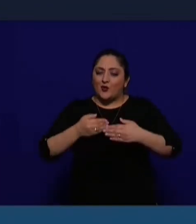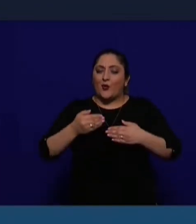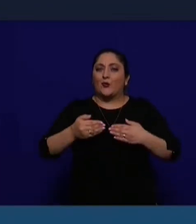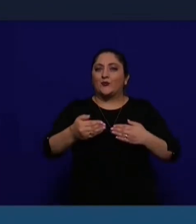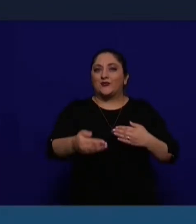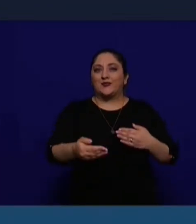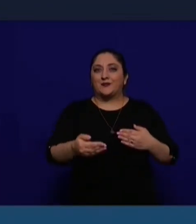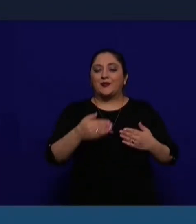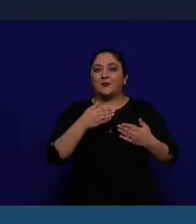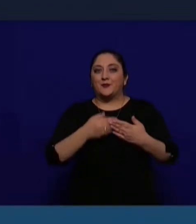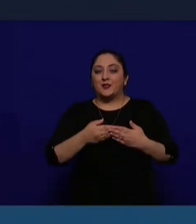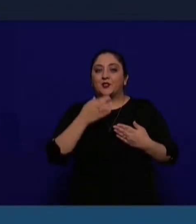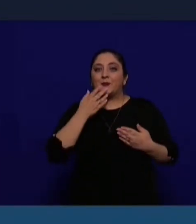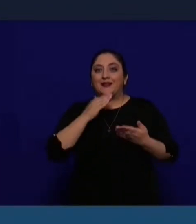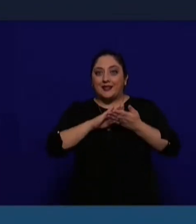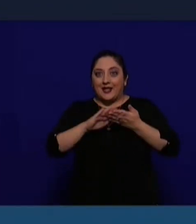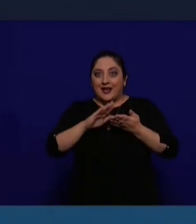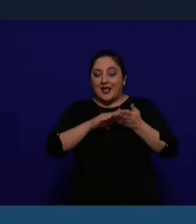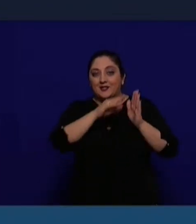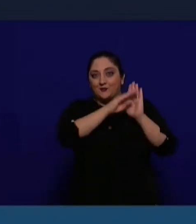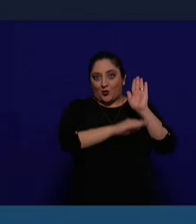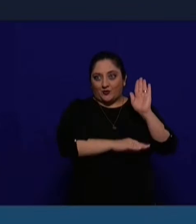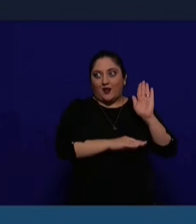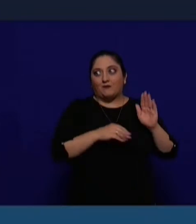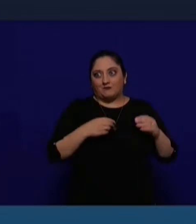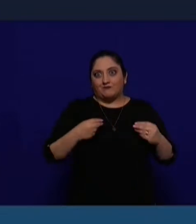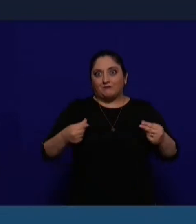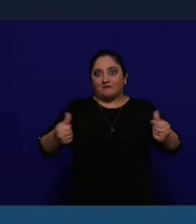aħna fir-rollout tal-programm tat-tilqim tagħna.